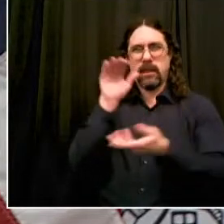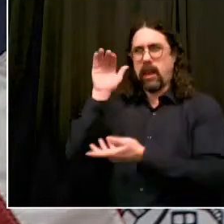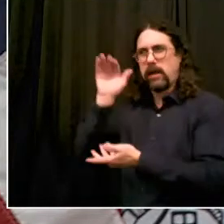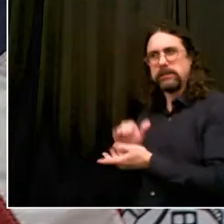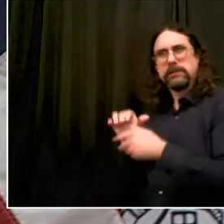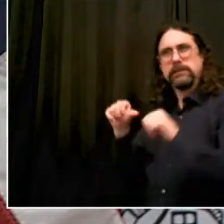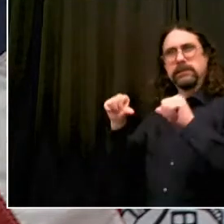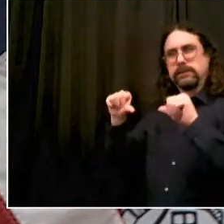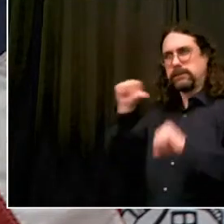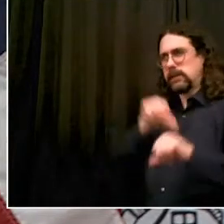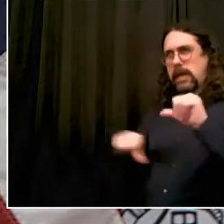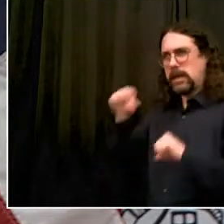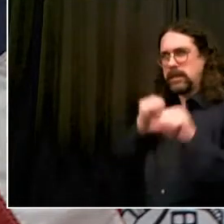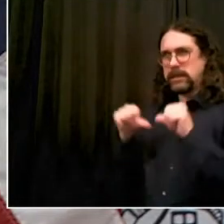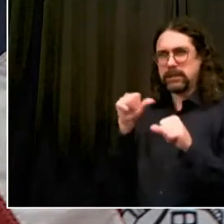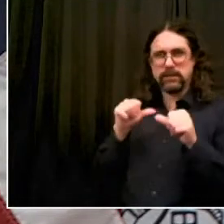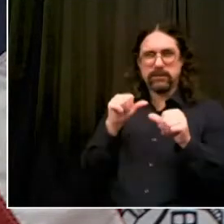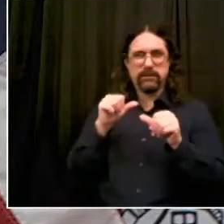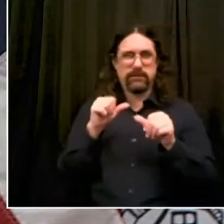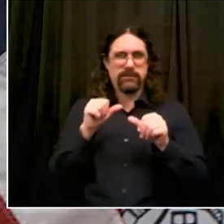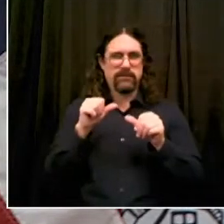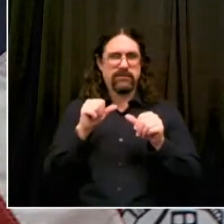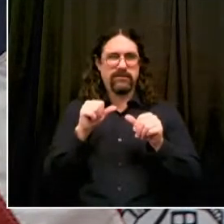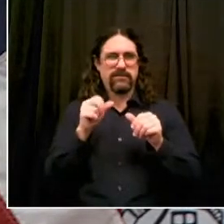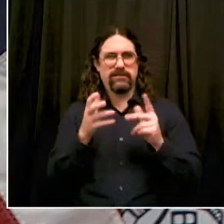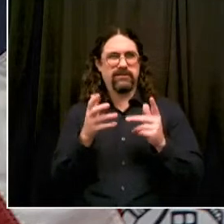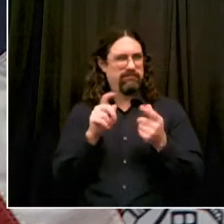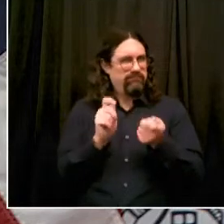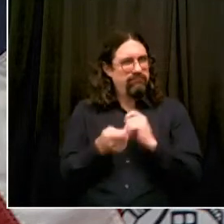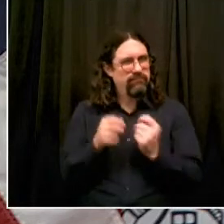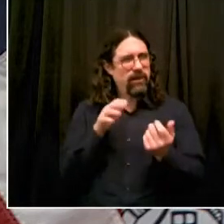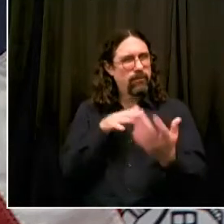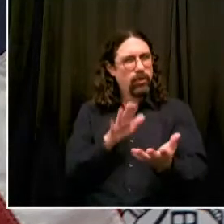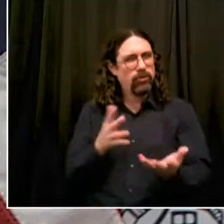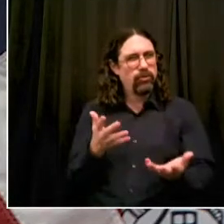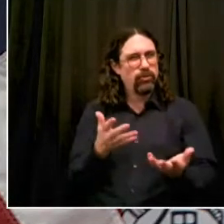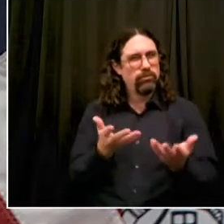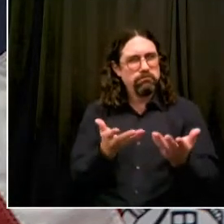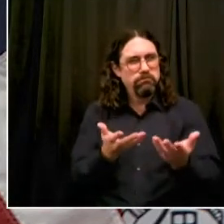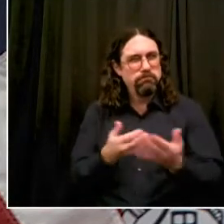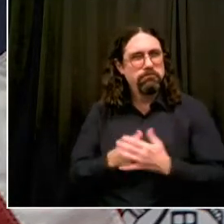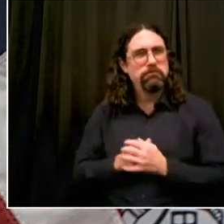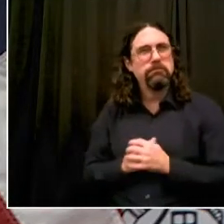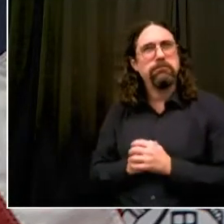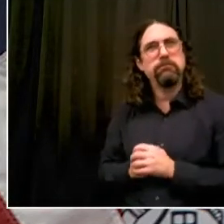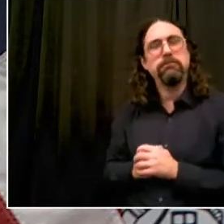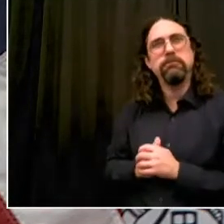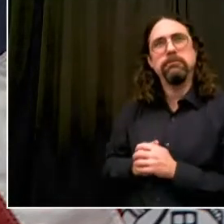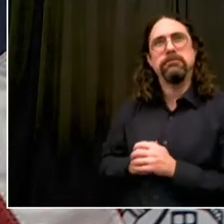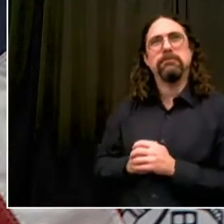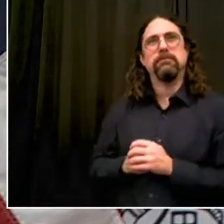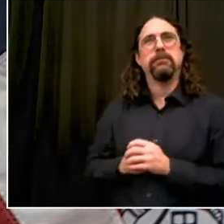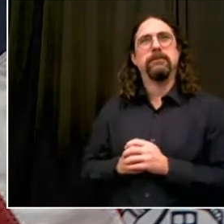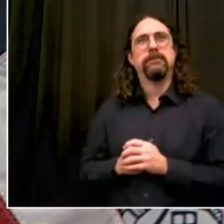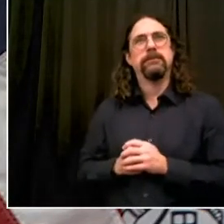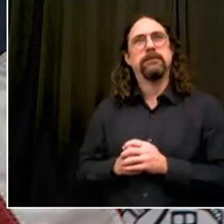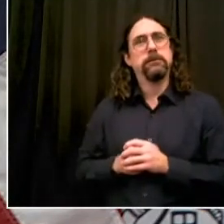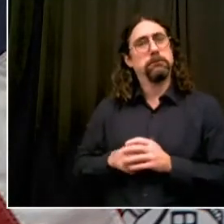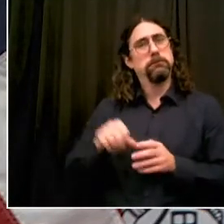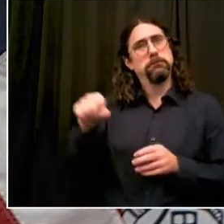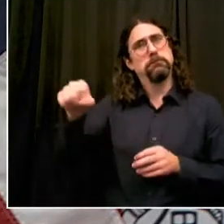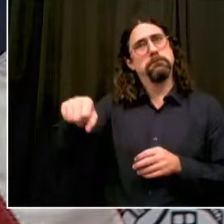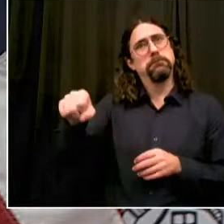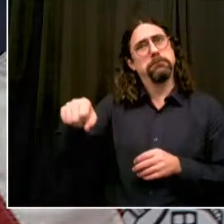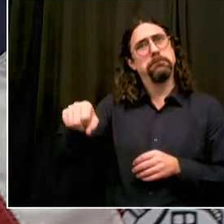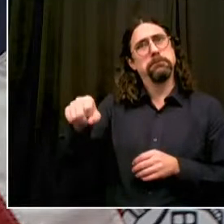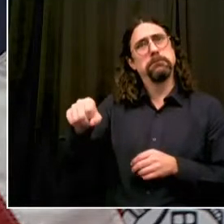is that we learned through experience what it would take to keep schools safe, and we proved it over and over. The